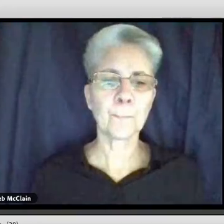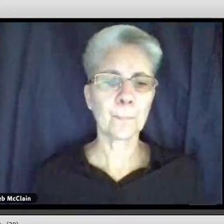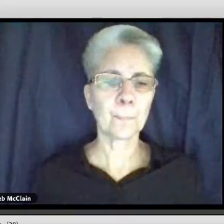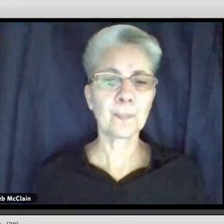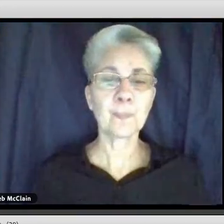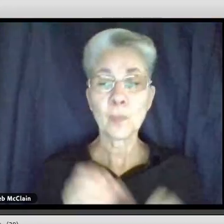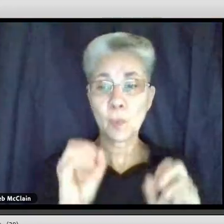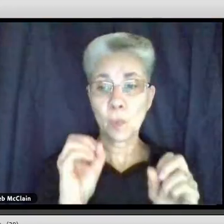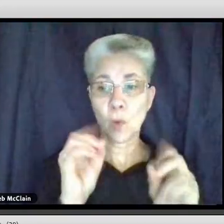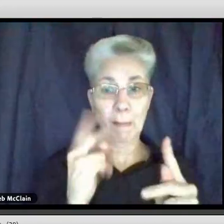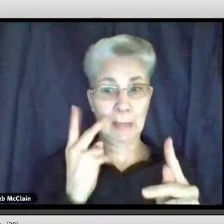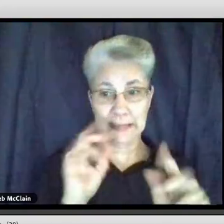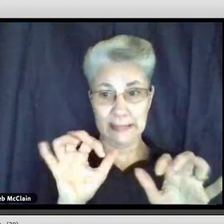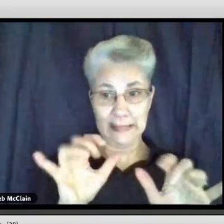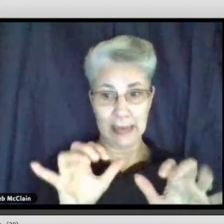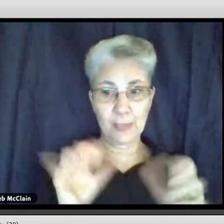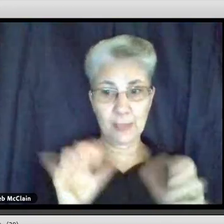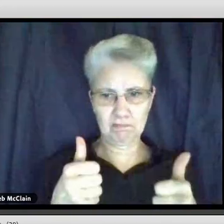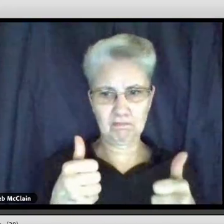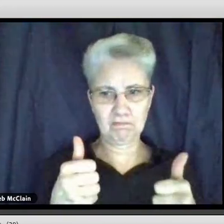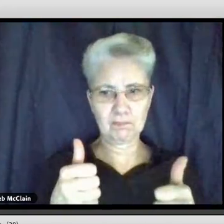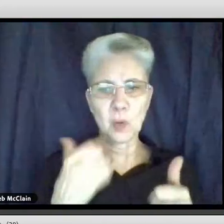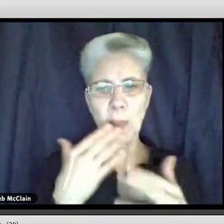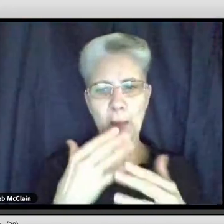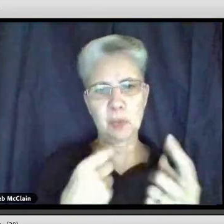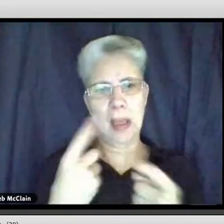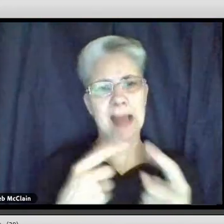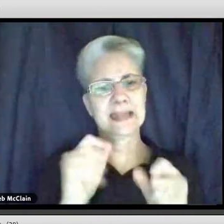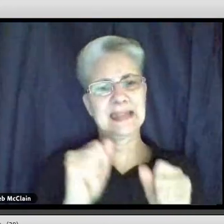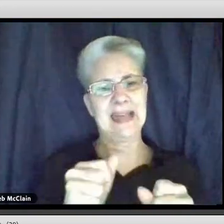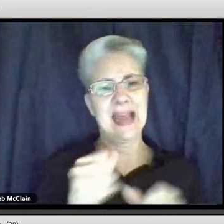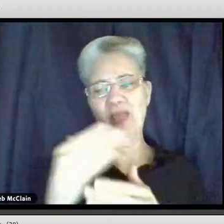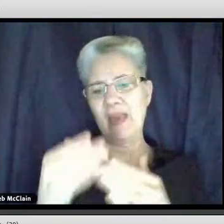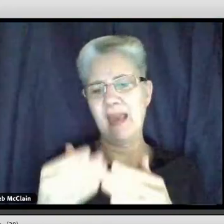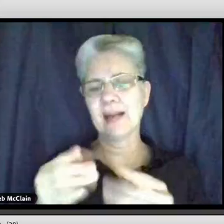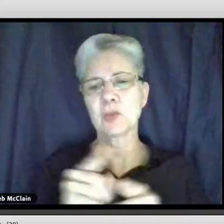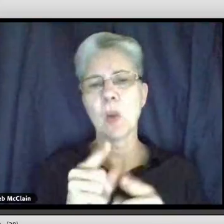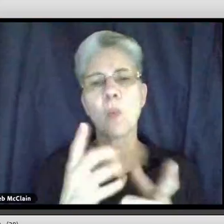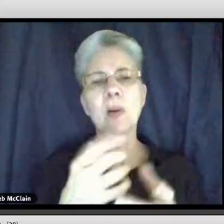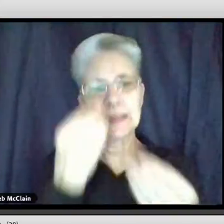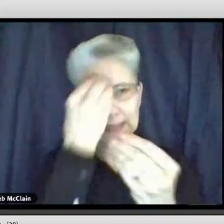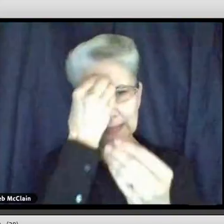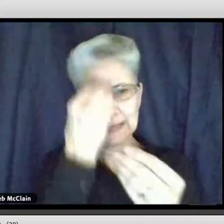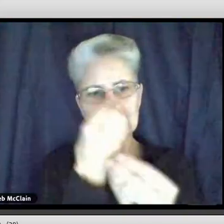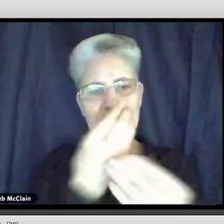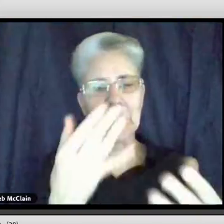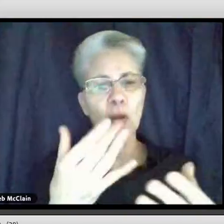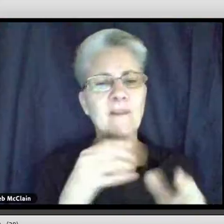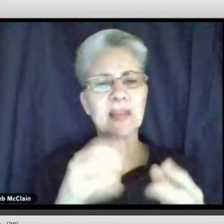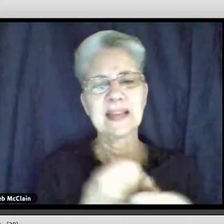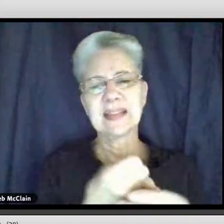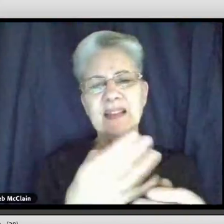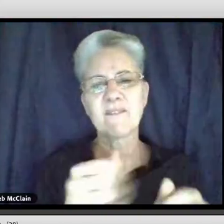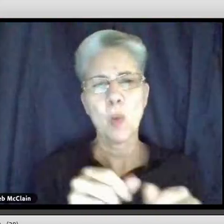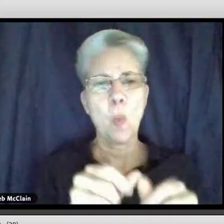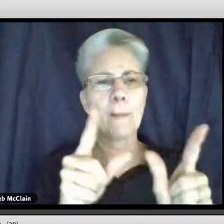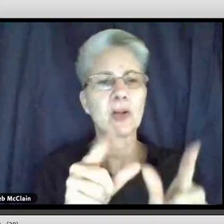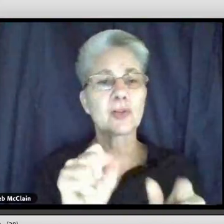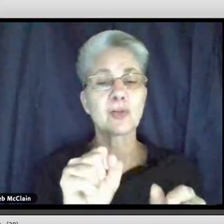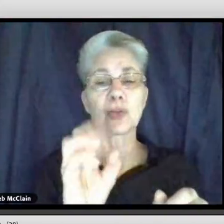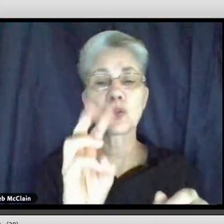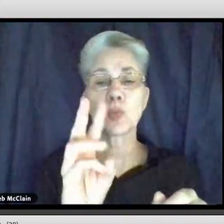All right, I'm not seeing any typing, and you'll be able to ask questions at the end as well. I did want to say that I've done several webinars for